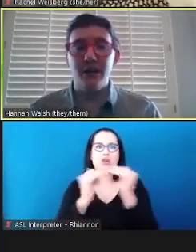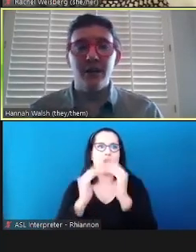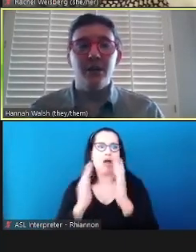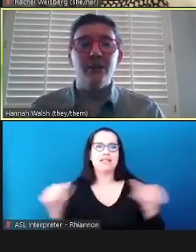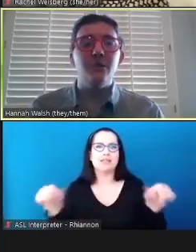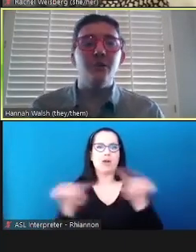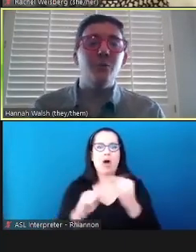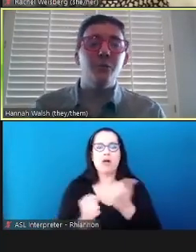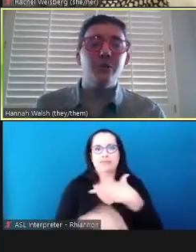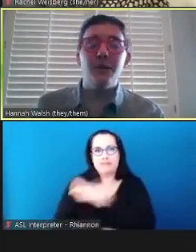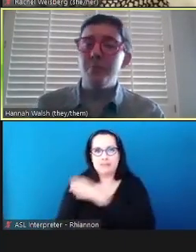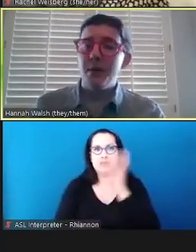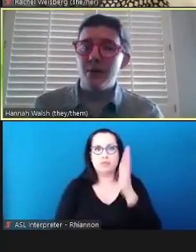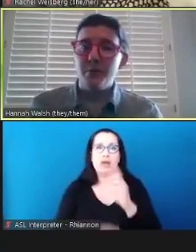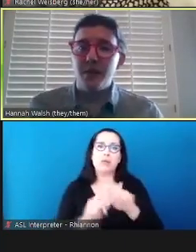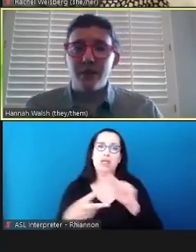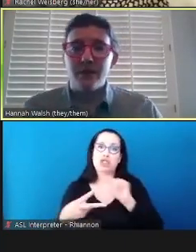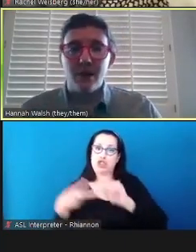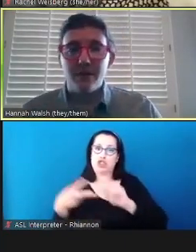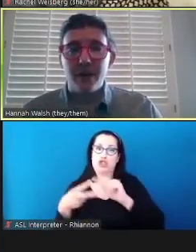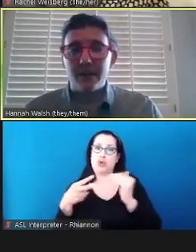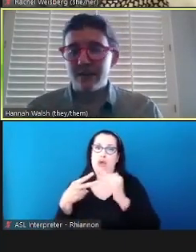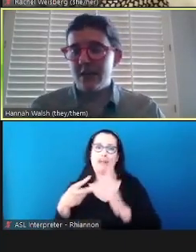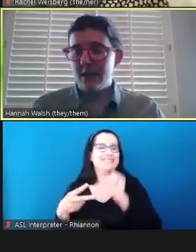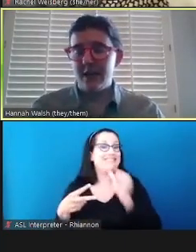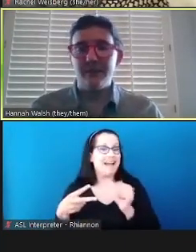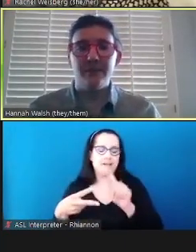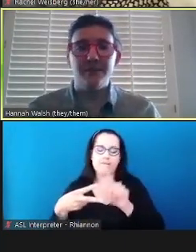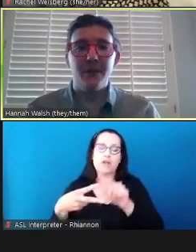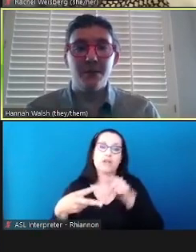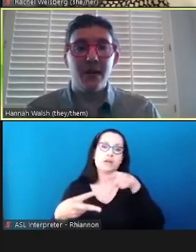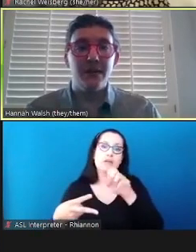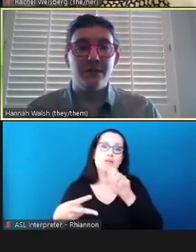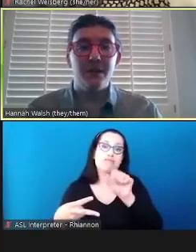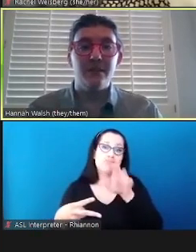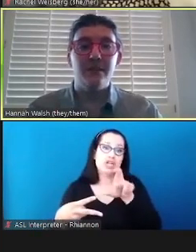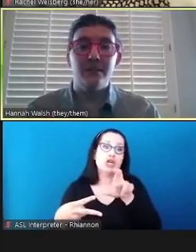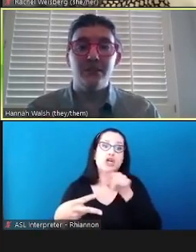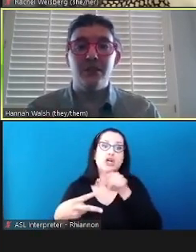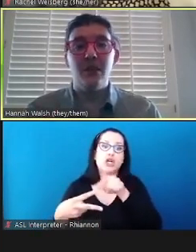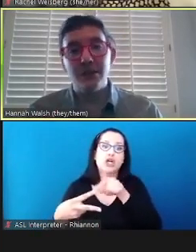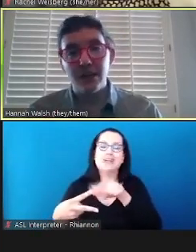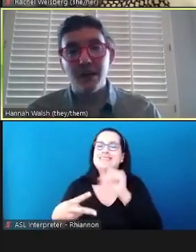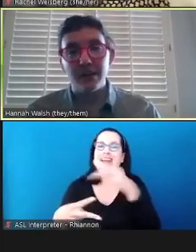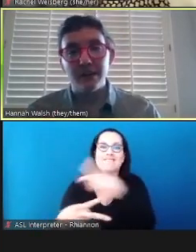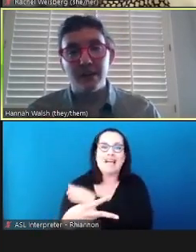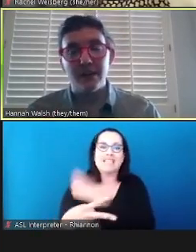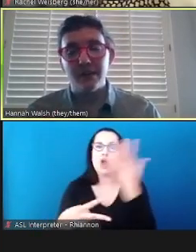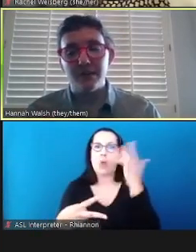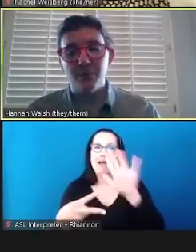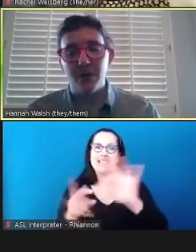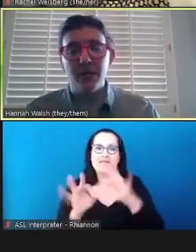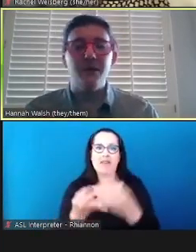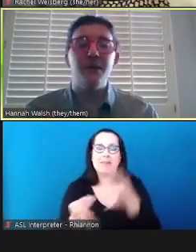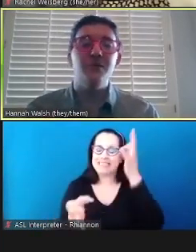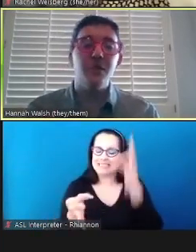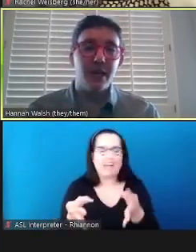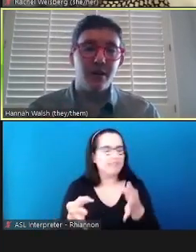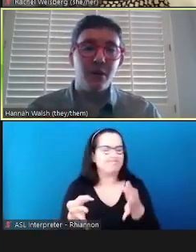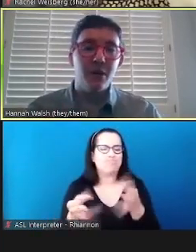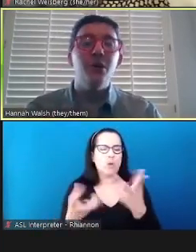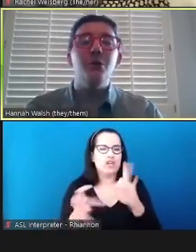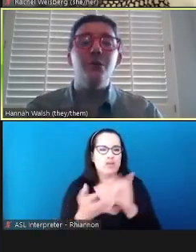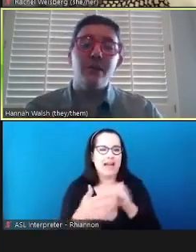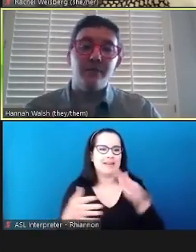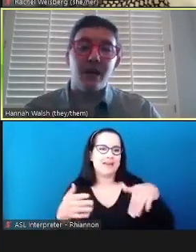not. So first we have Peter. Peter is not vaccinated as his family has made the decision not to get vaccinated at this point. And then we have